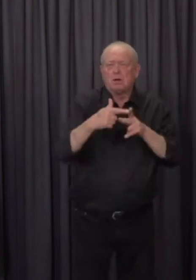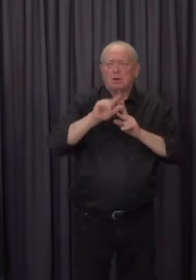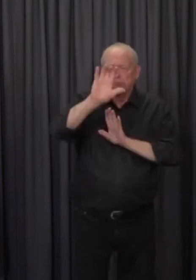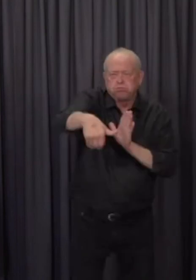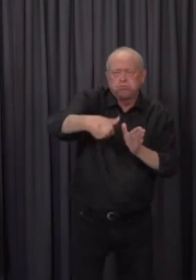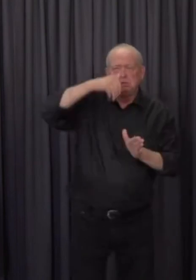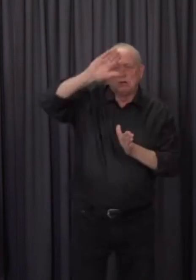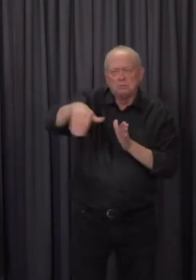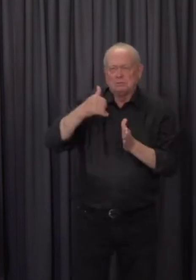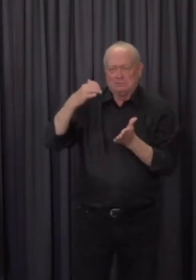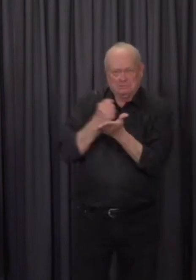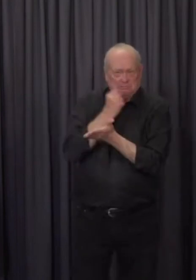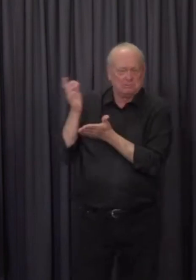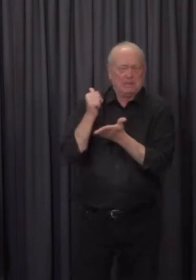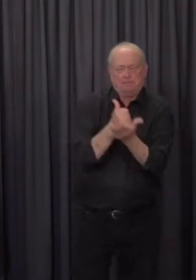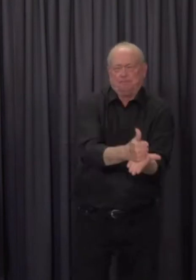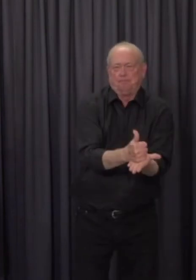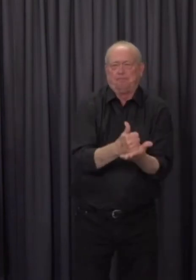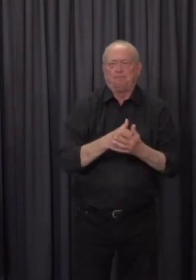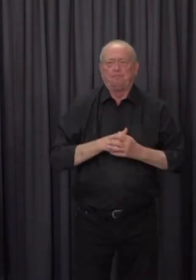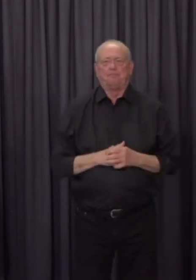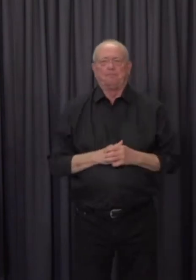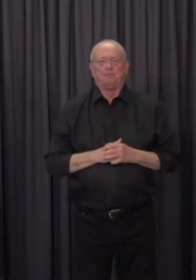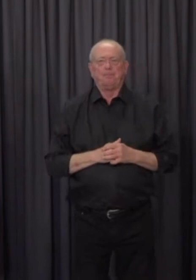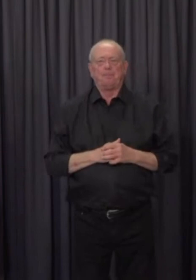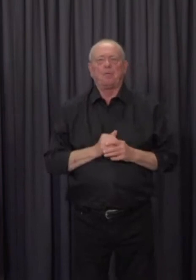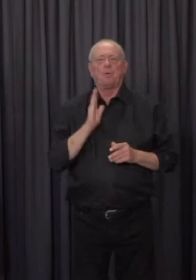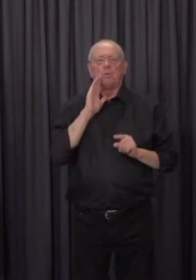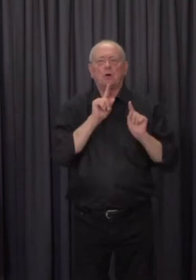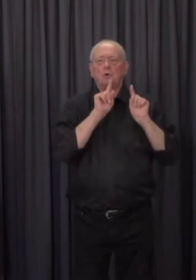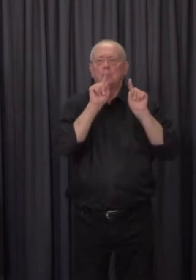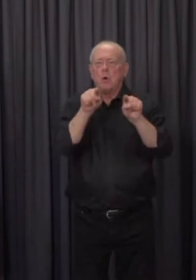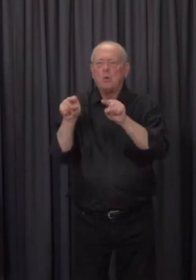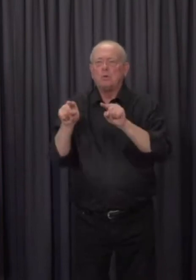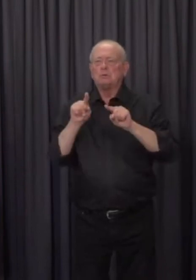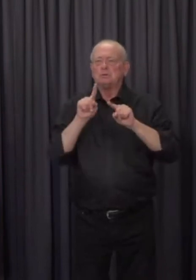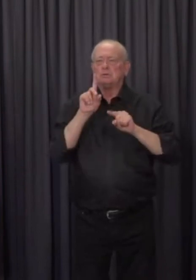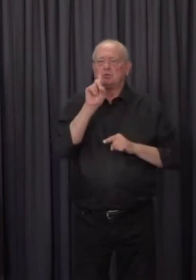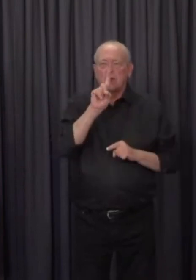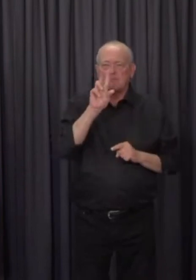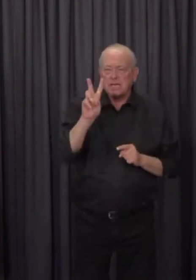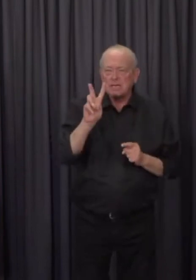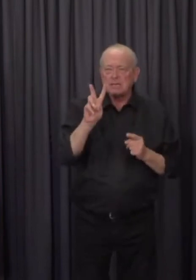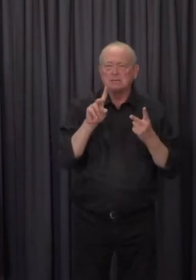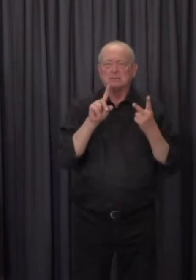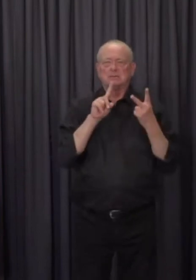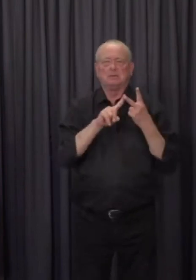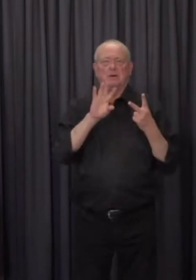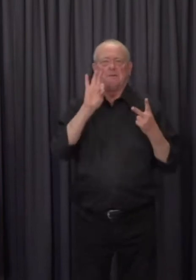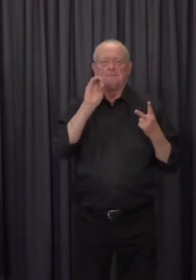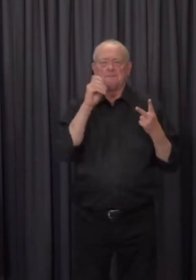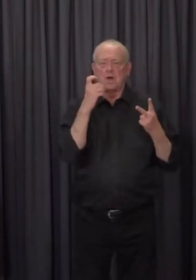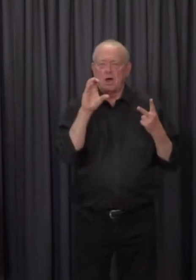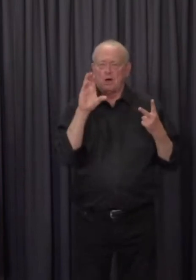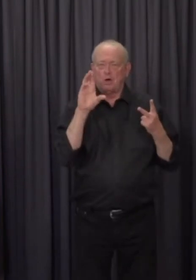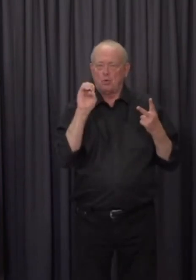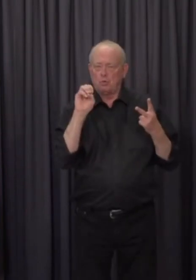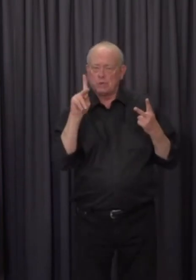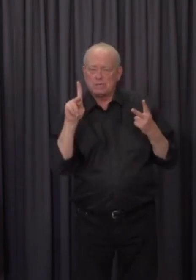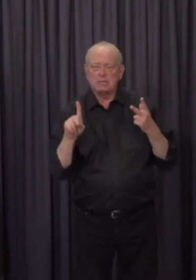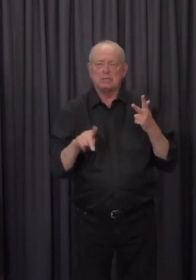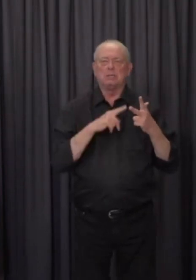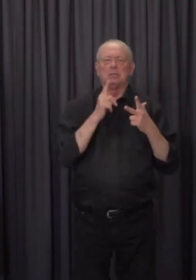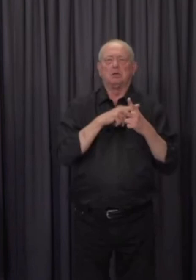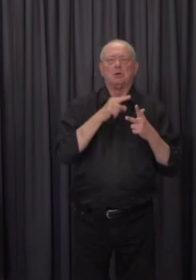areas soon, so Albertans will see movement on roads and in the air as some forces and equipment